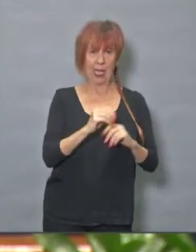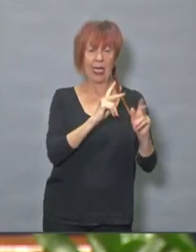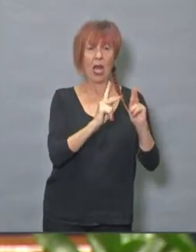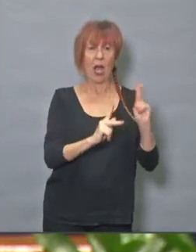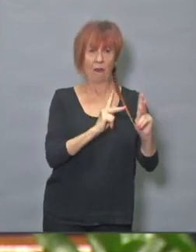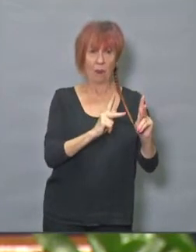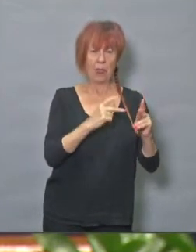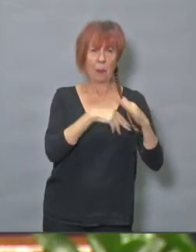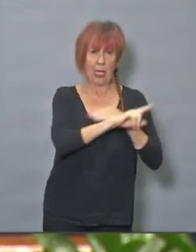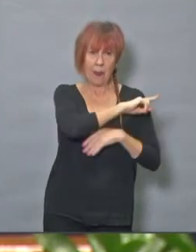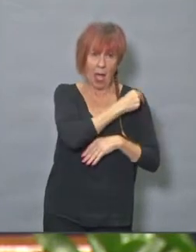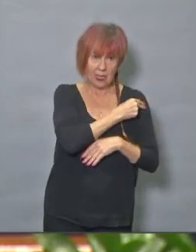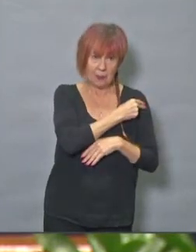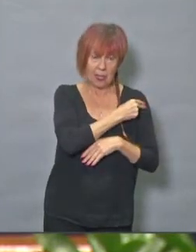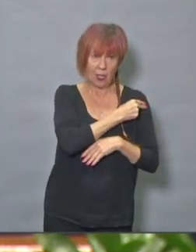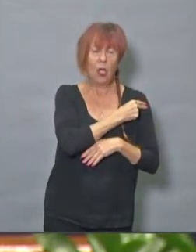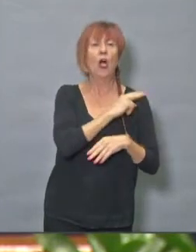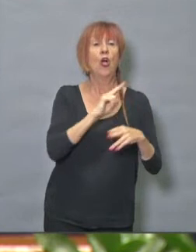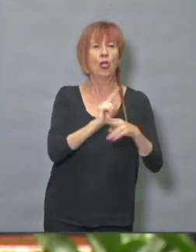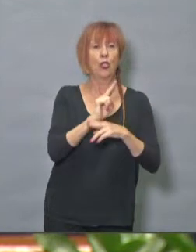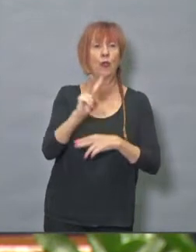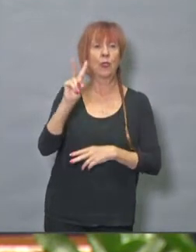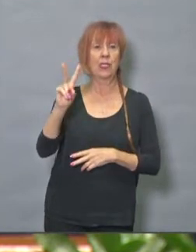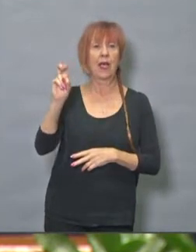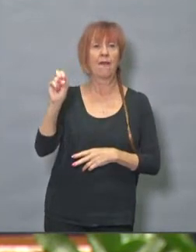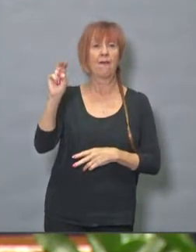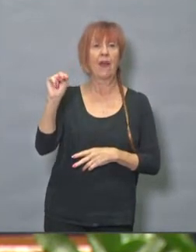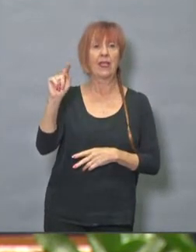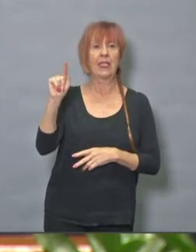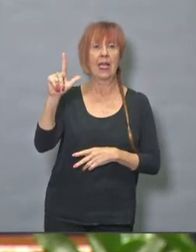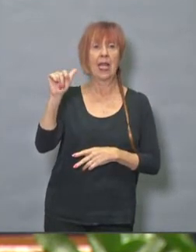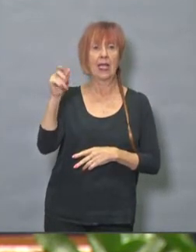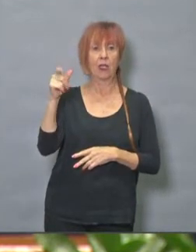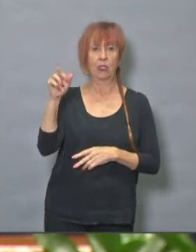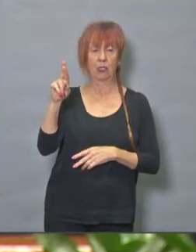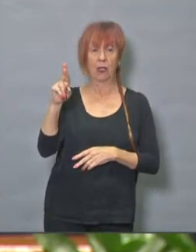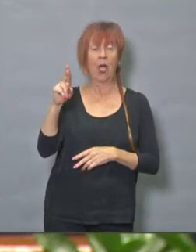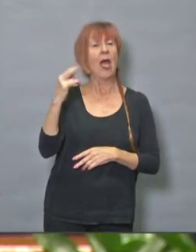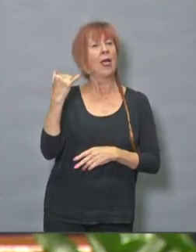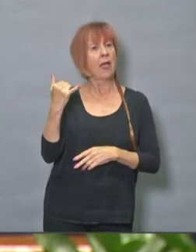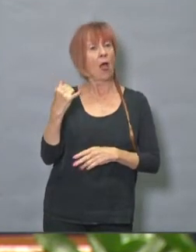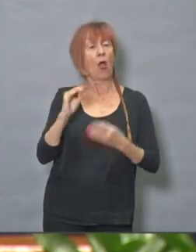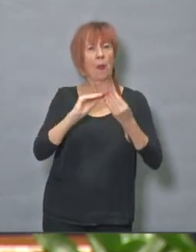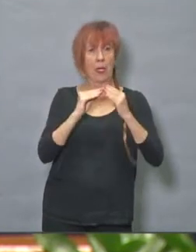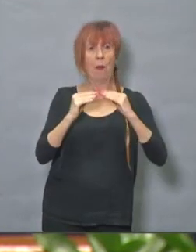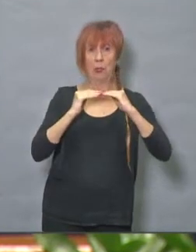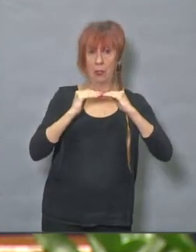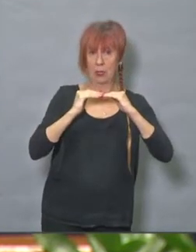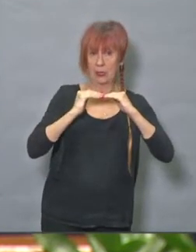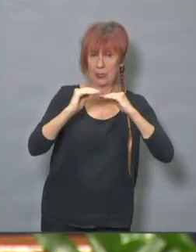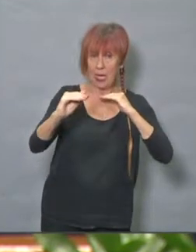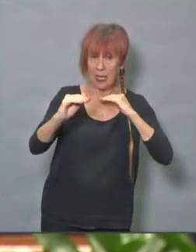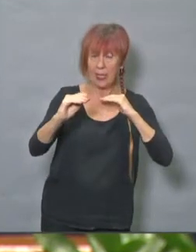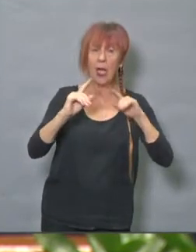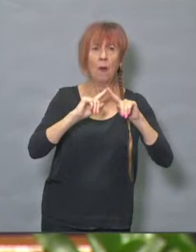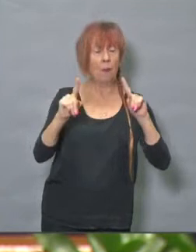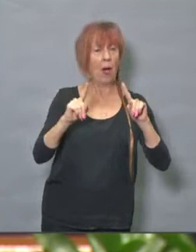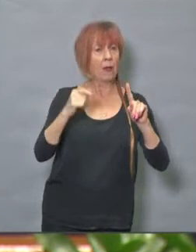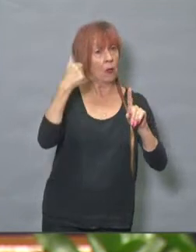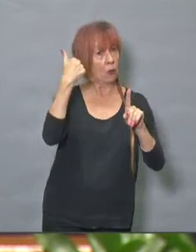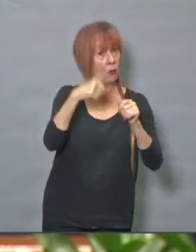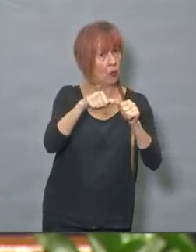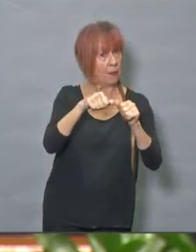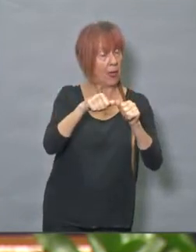are on ventilators. And while these numbers continue to hold steady, it's a good time to remind ourselves that if you've